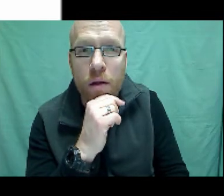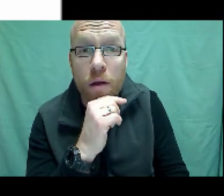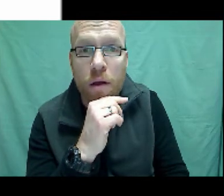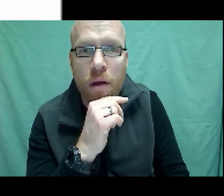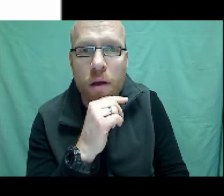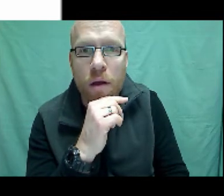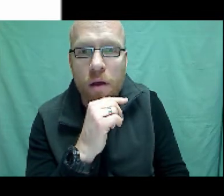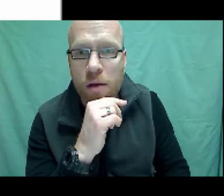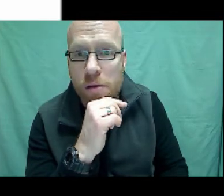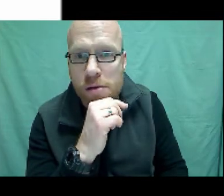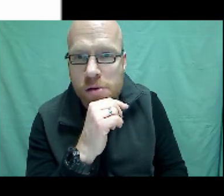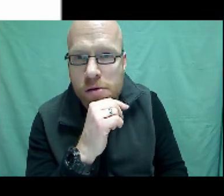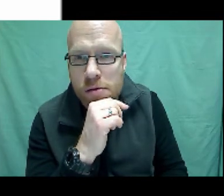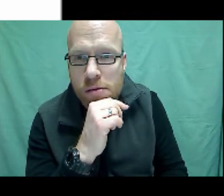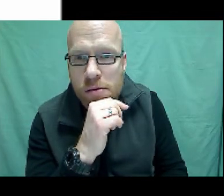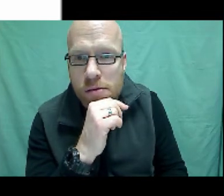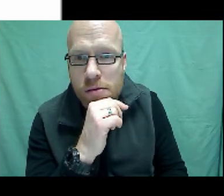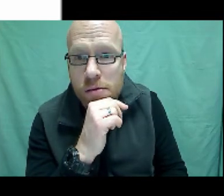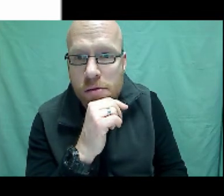because it is a whole number.